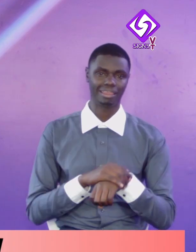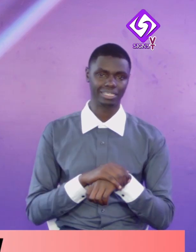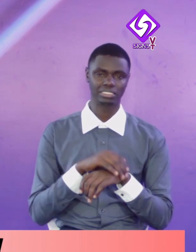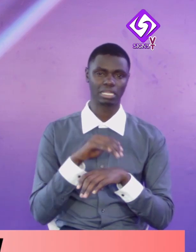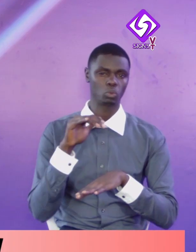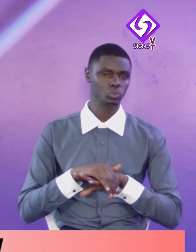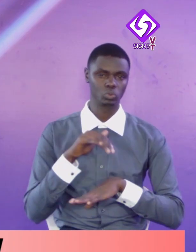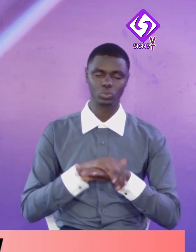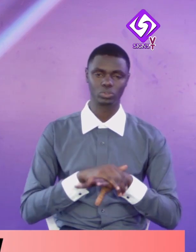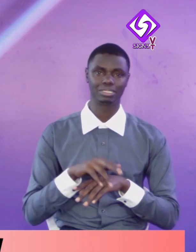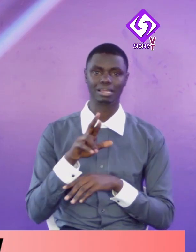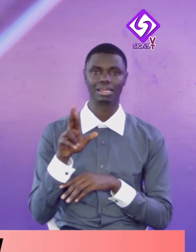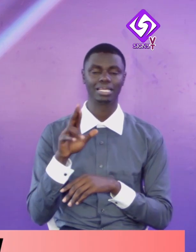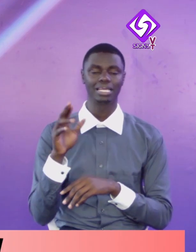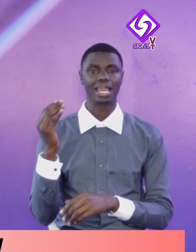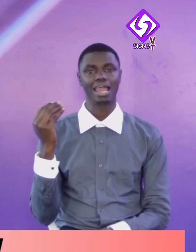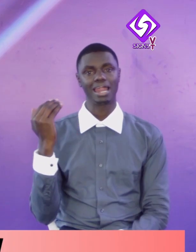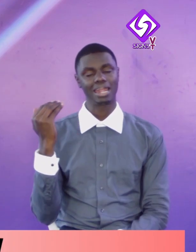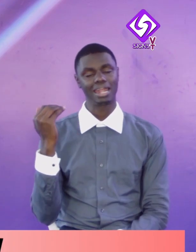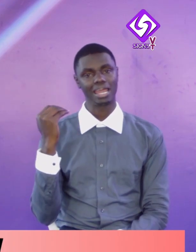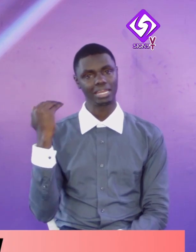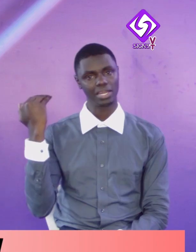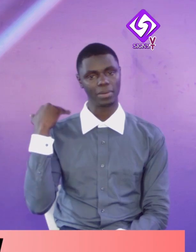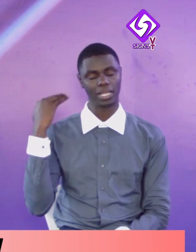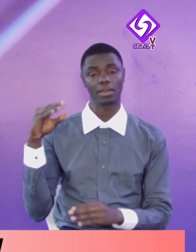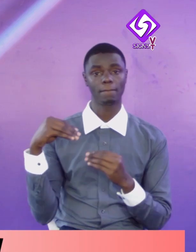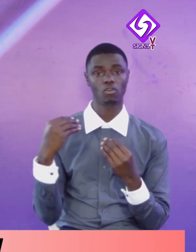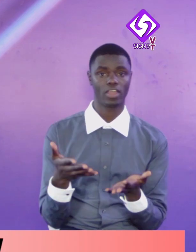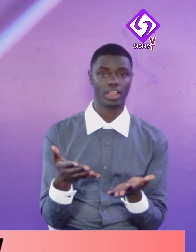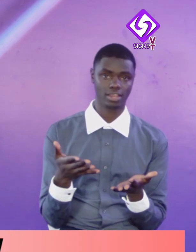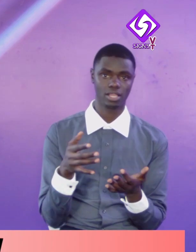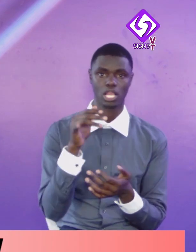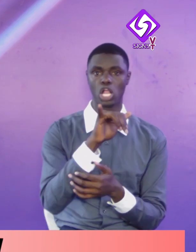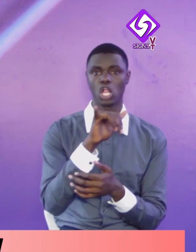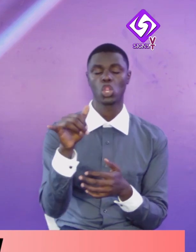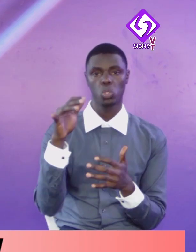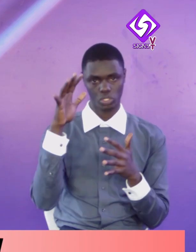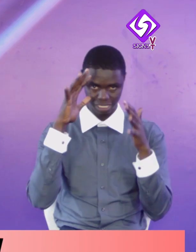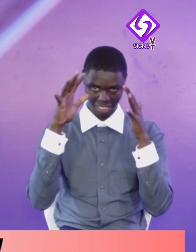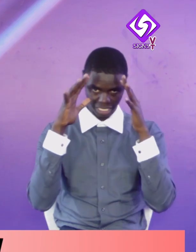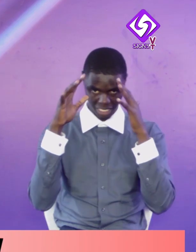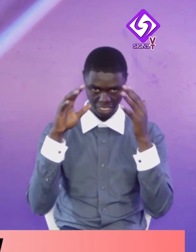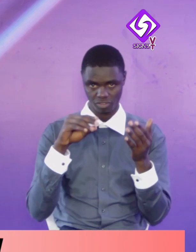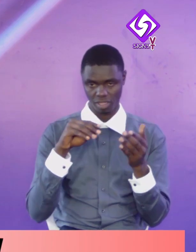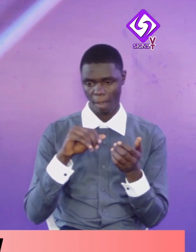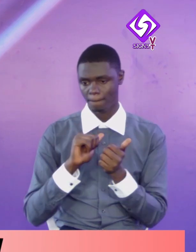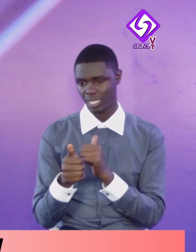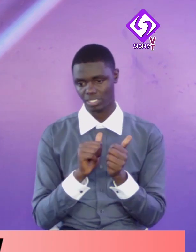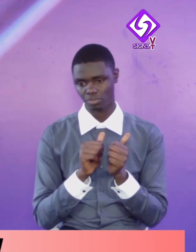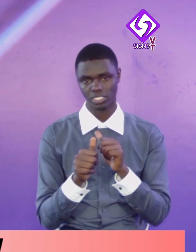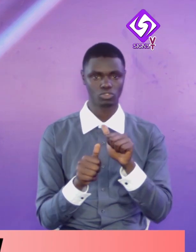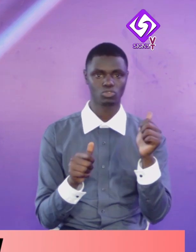good right back that can be providing those creative passes to the rest of the